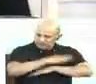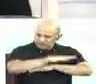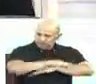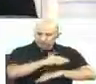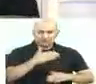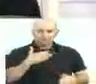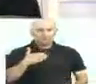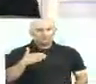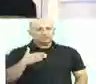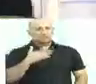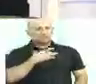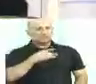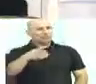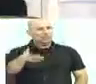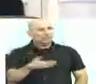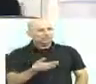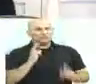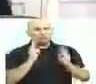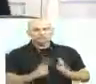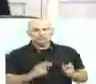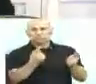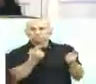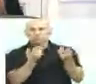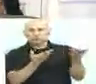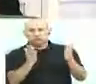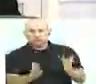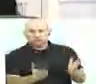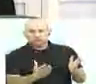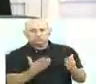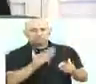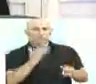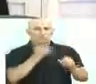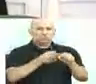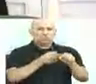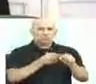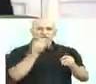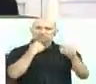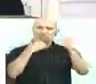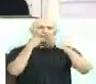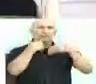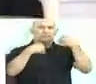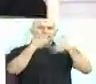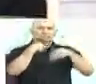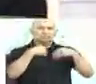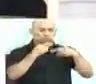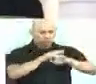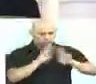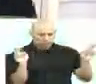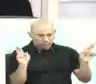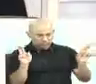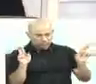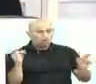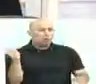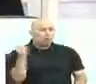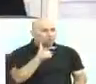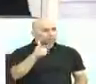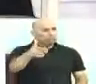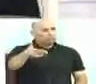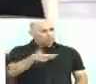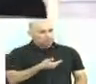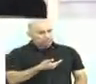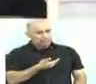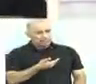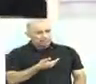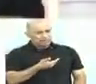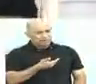the acolytes, the ushers, and the servers to please join us, for the feast has been prepared and all are welcome